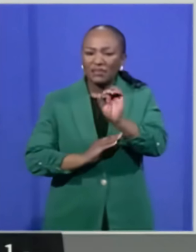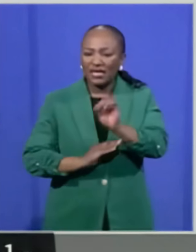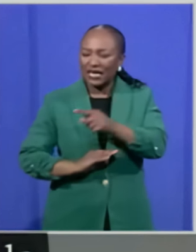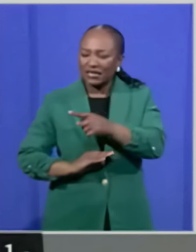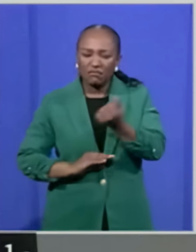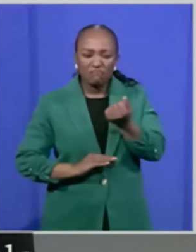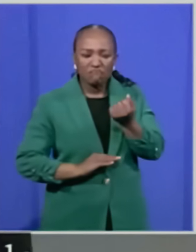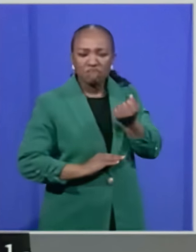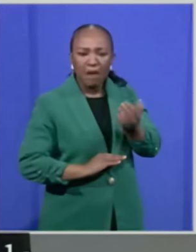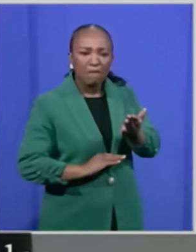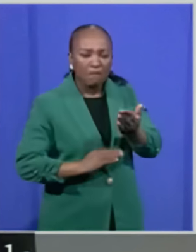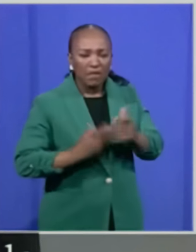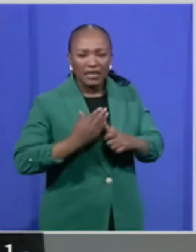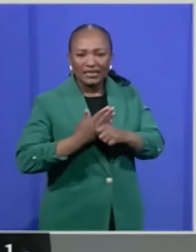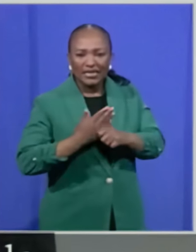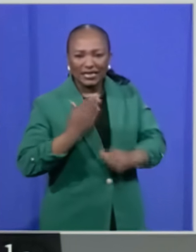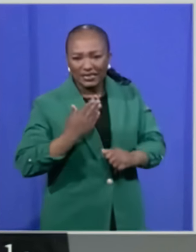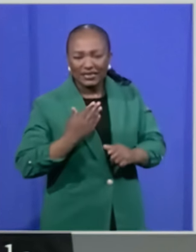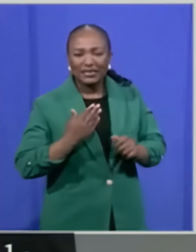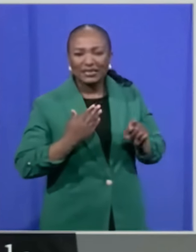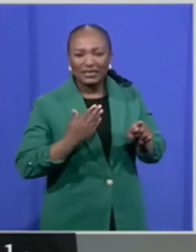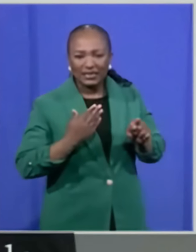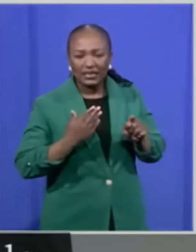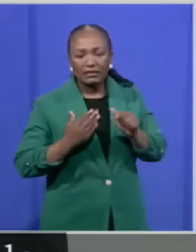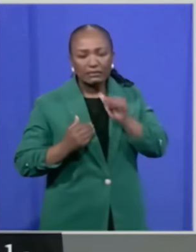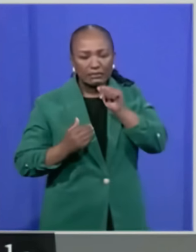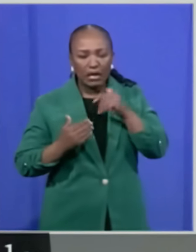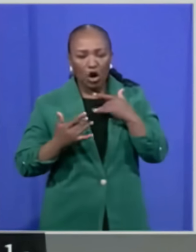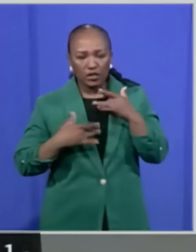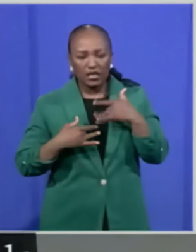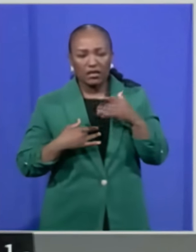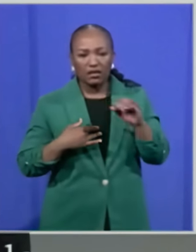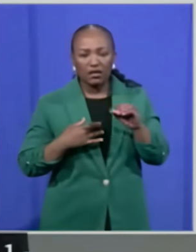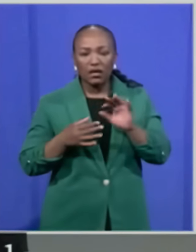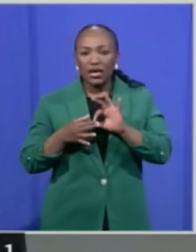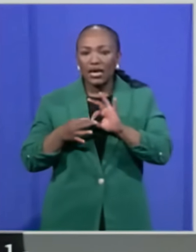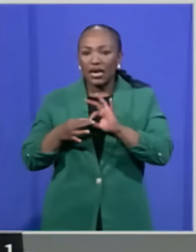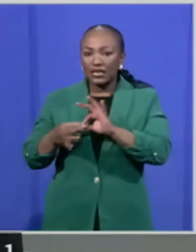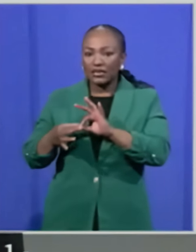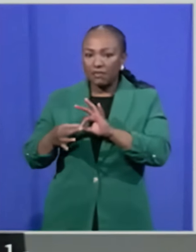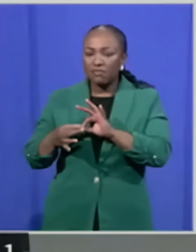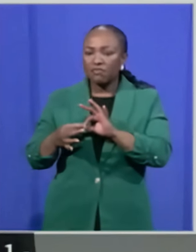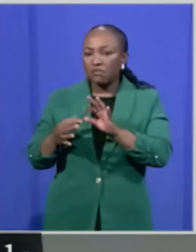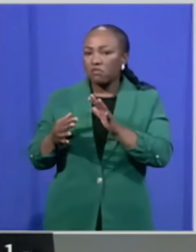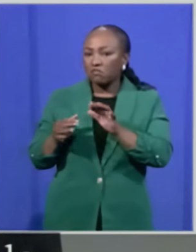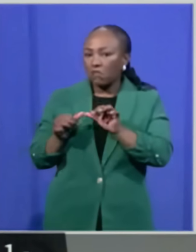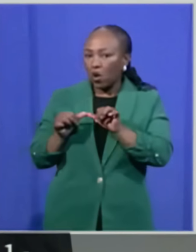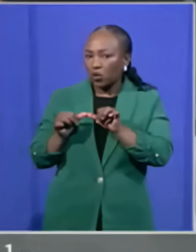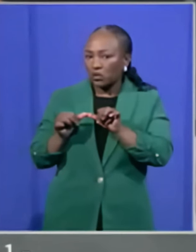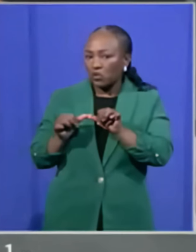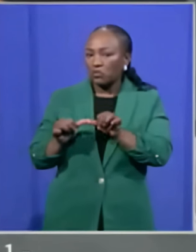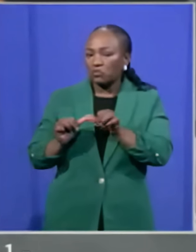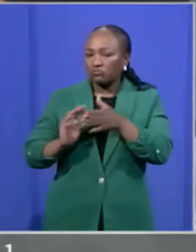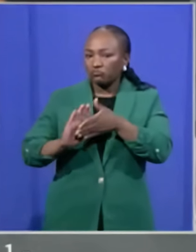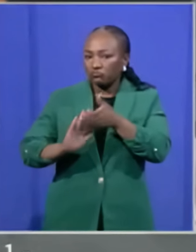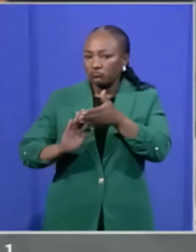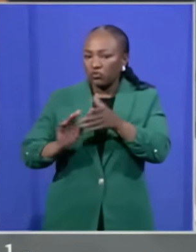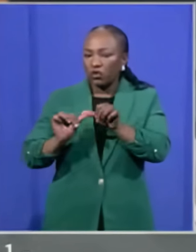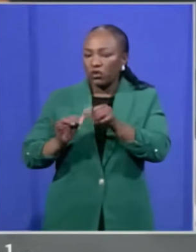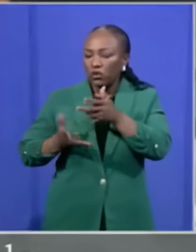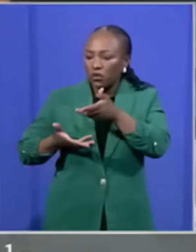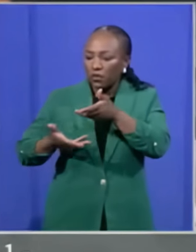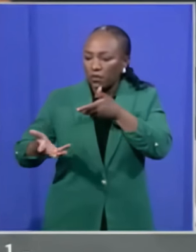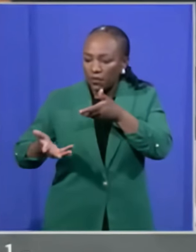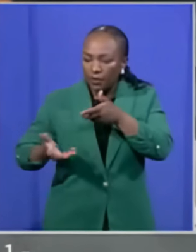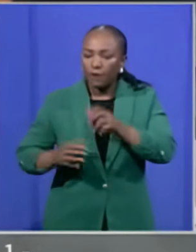US highlight areas of concern, the bilateral relationship remains resilient and continuing in terms of engagements. Ho